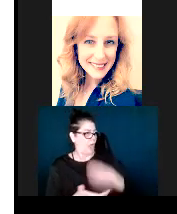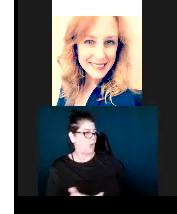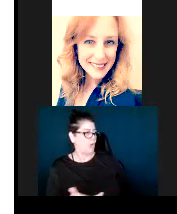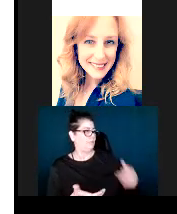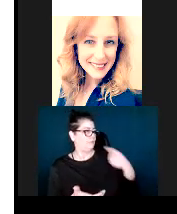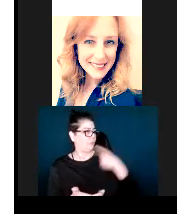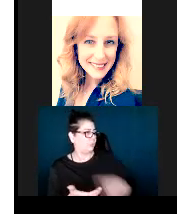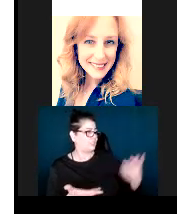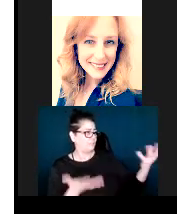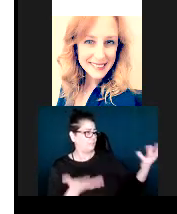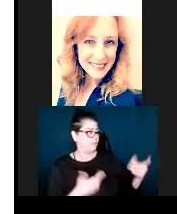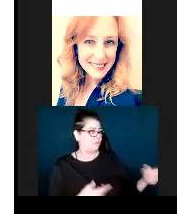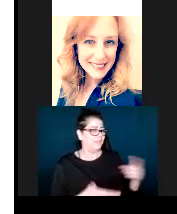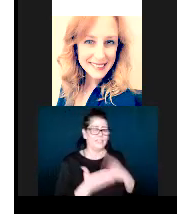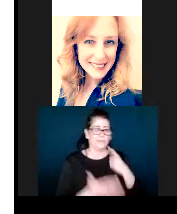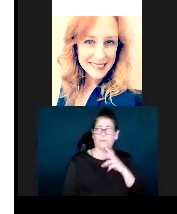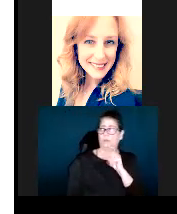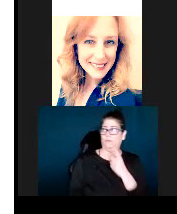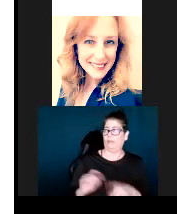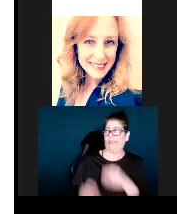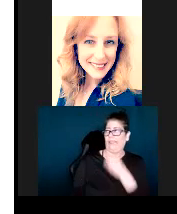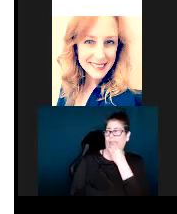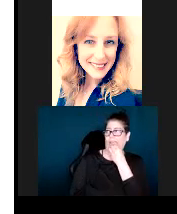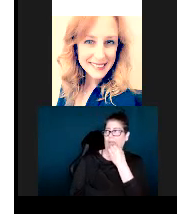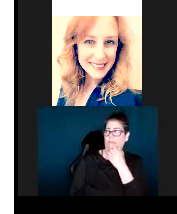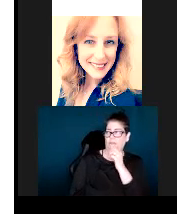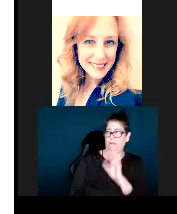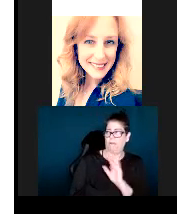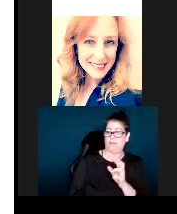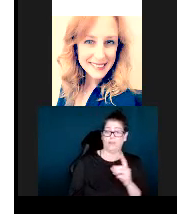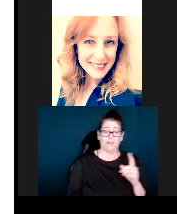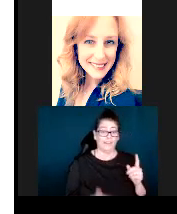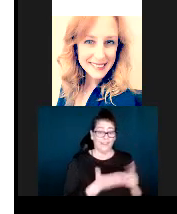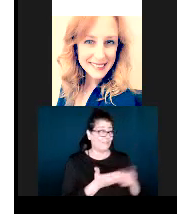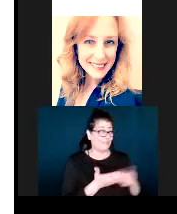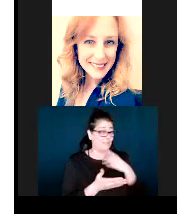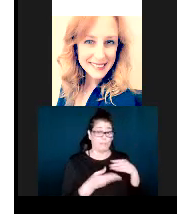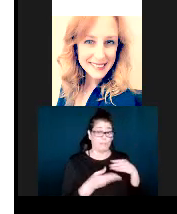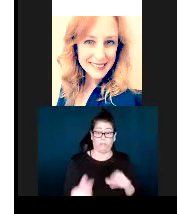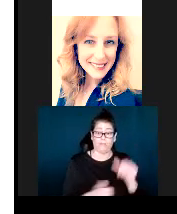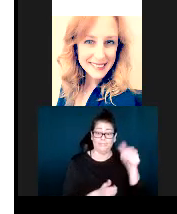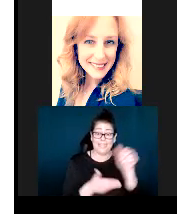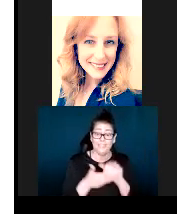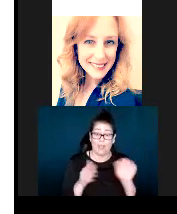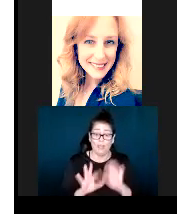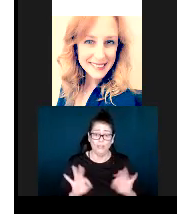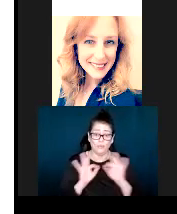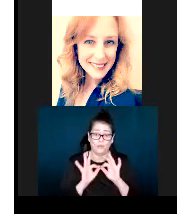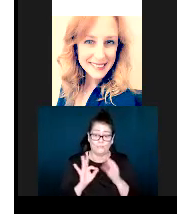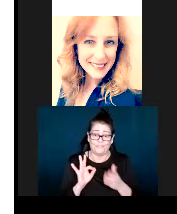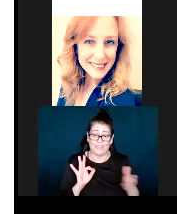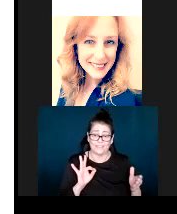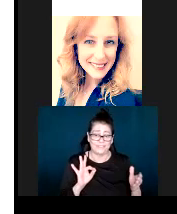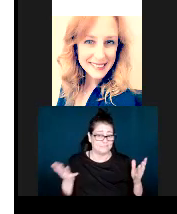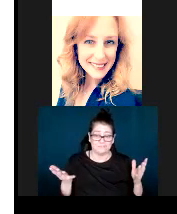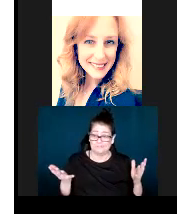they would be like, no, I can't eat. I'm not ready. And sometimes they would spend $10 in quarters at the vending machine because that was where they were, which